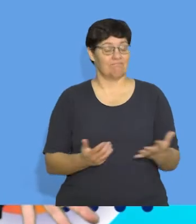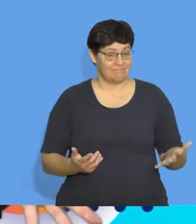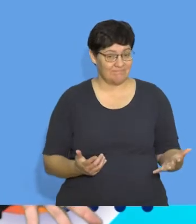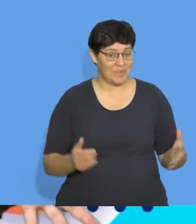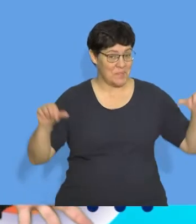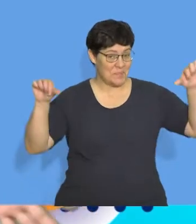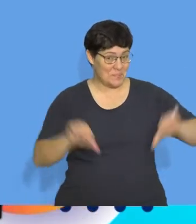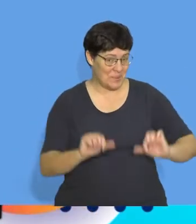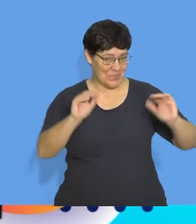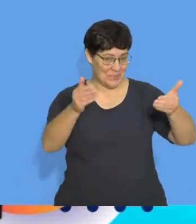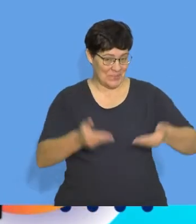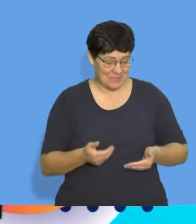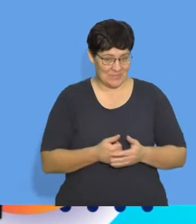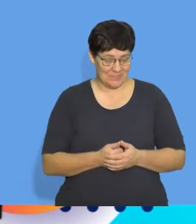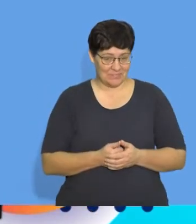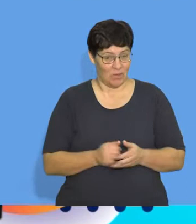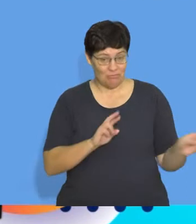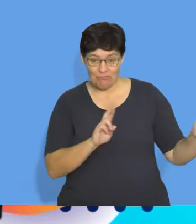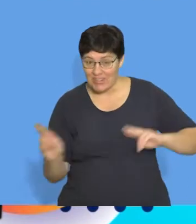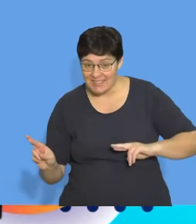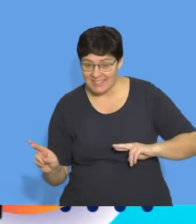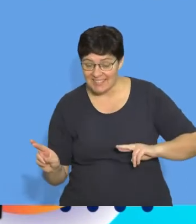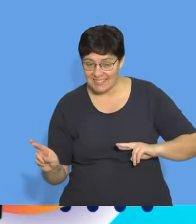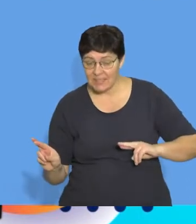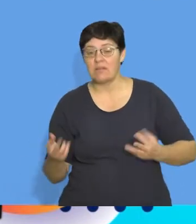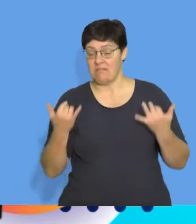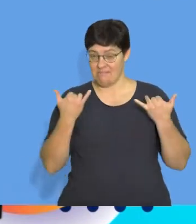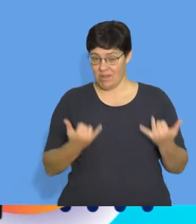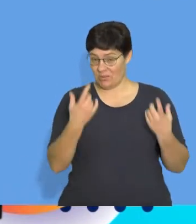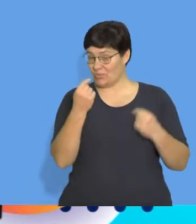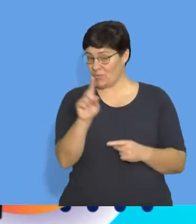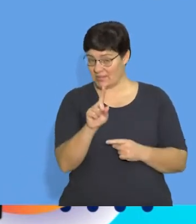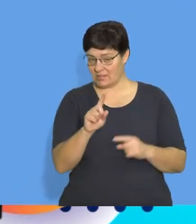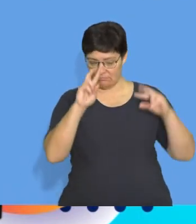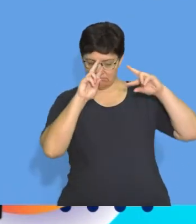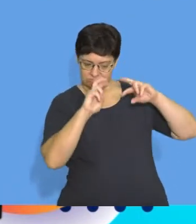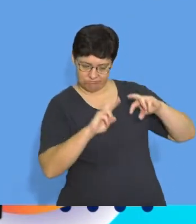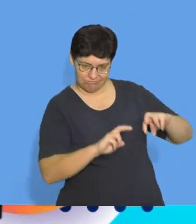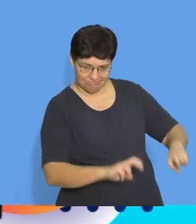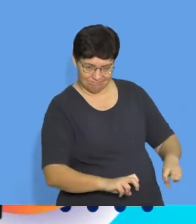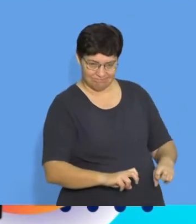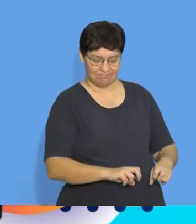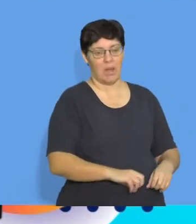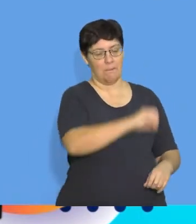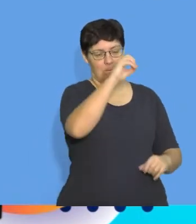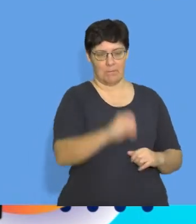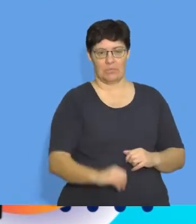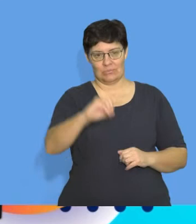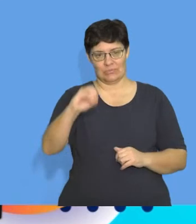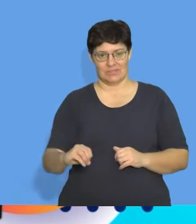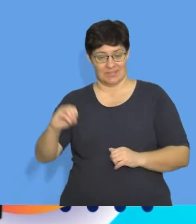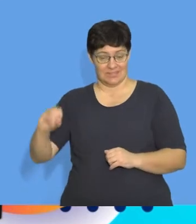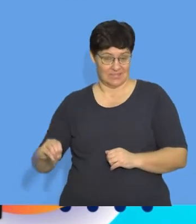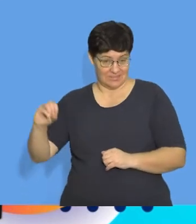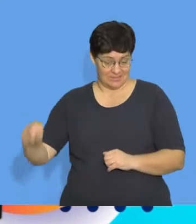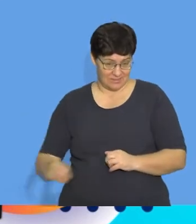Welcome back. I hope you're ready to do an investigation into a bouncing ball, and hopefully